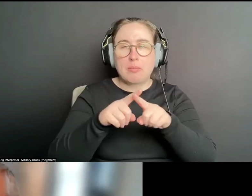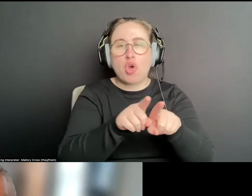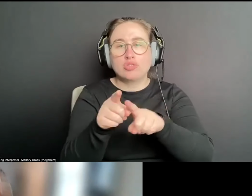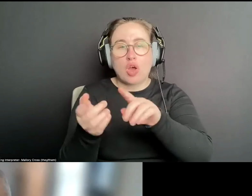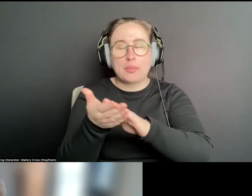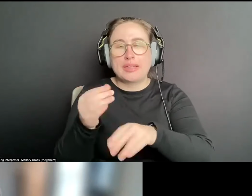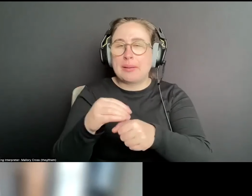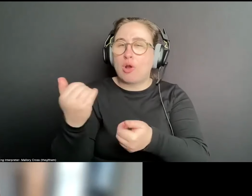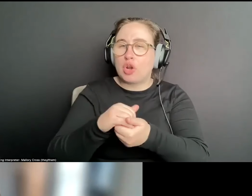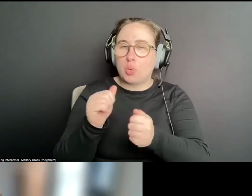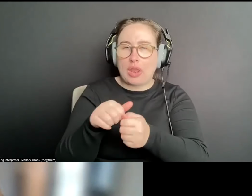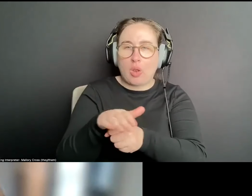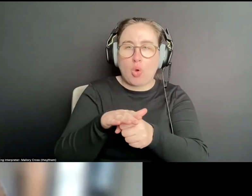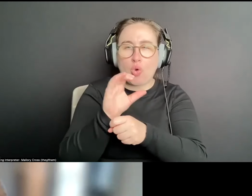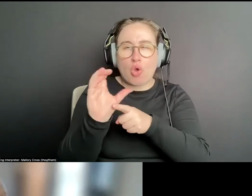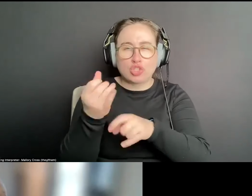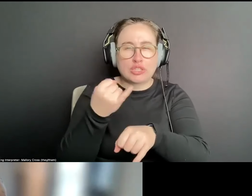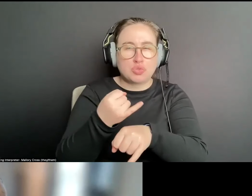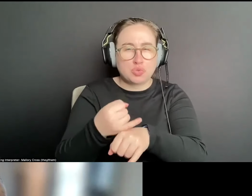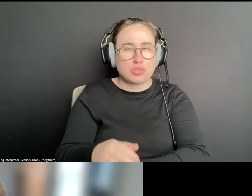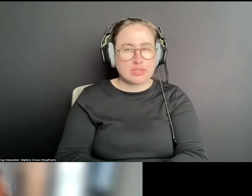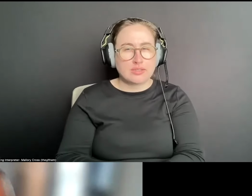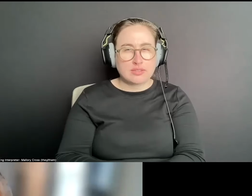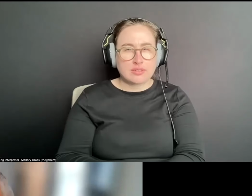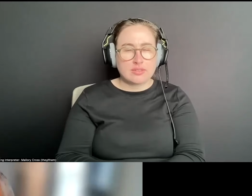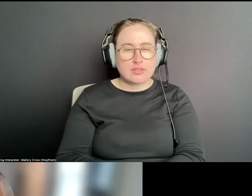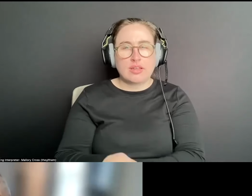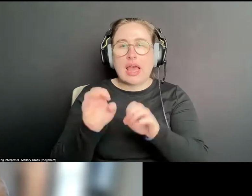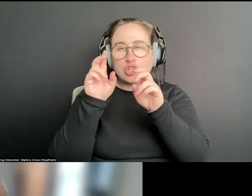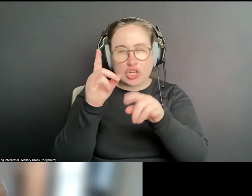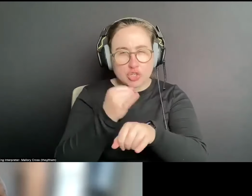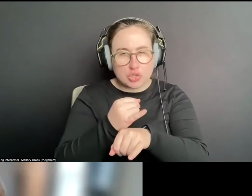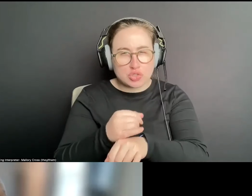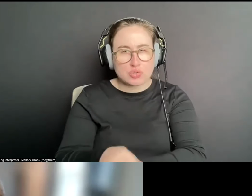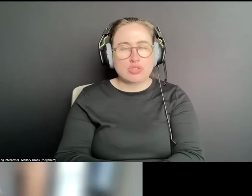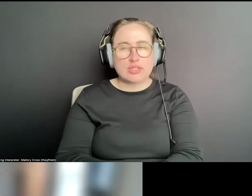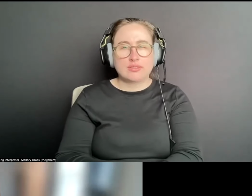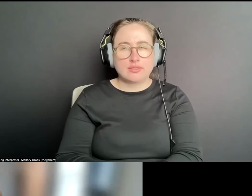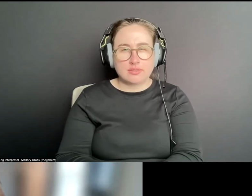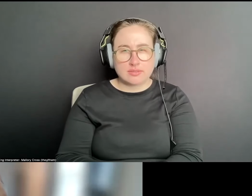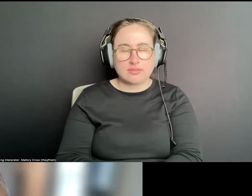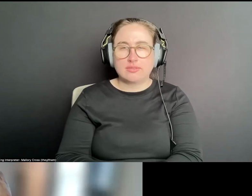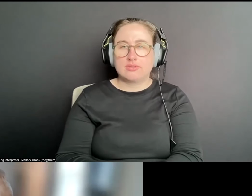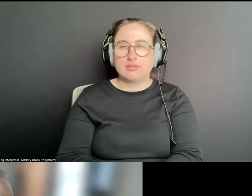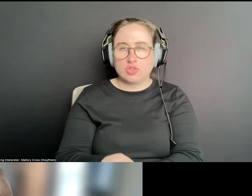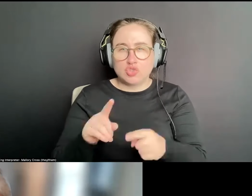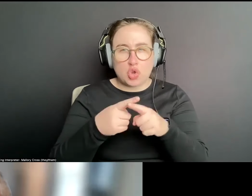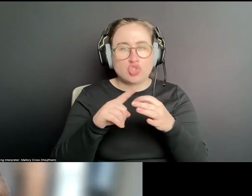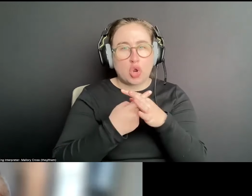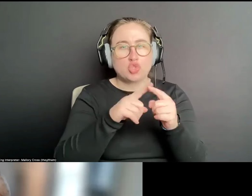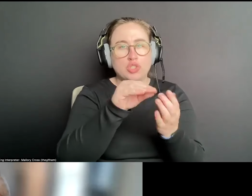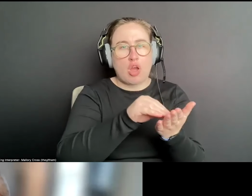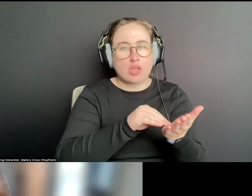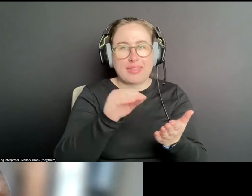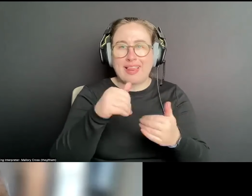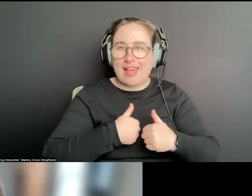in partnership with local cultural institutions and education institutions, have really been sort of documenting the lives of their